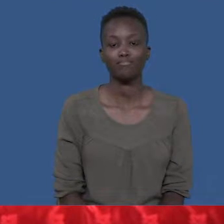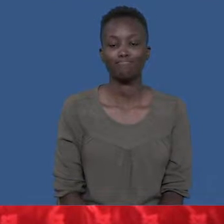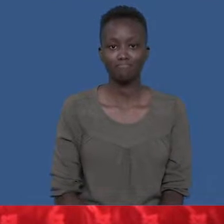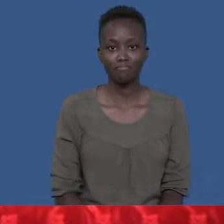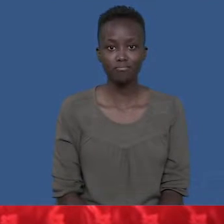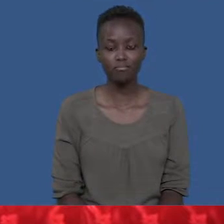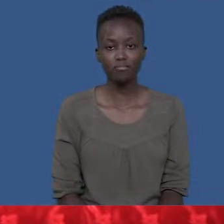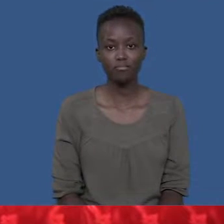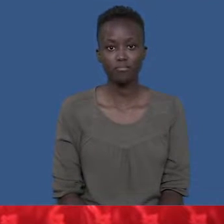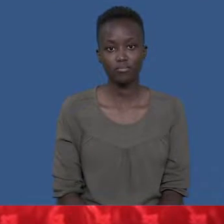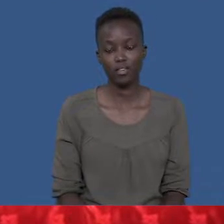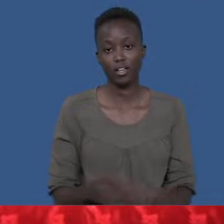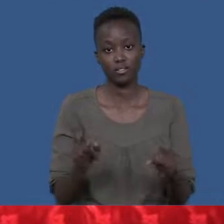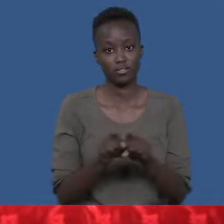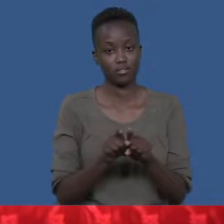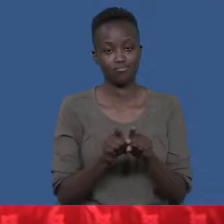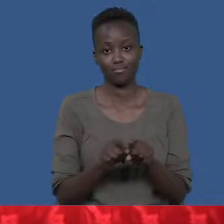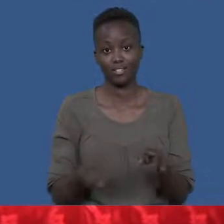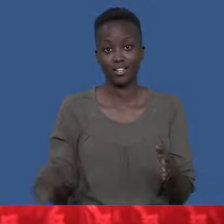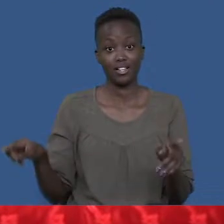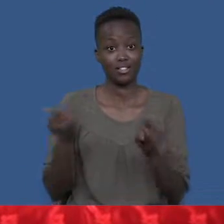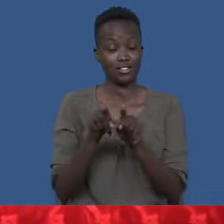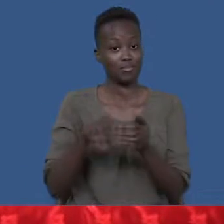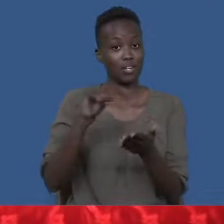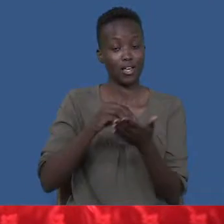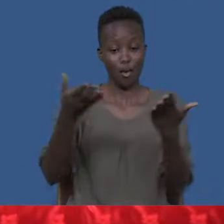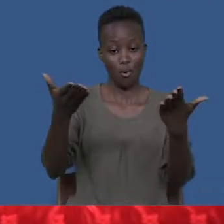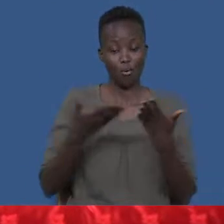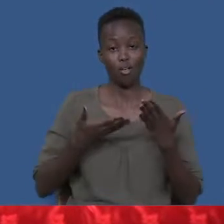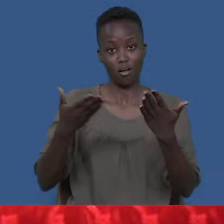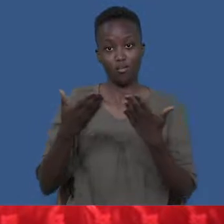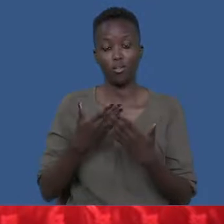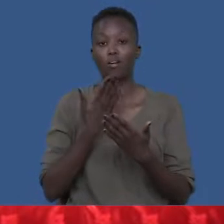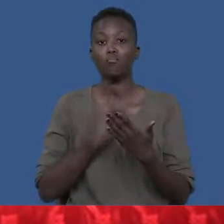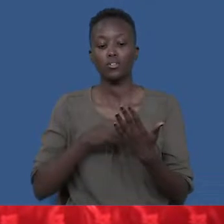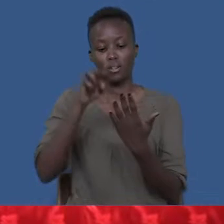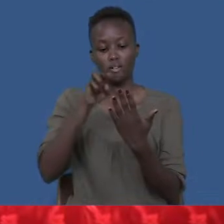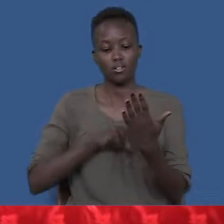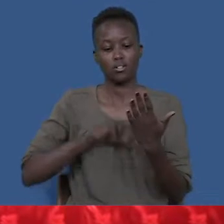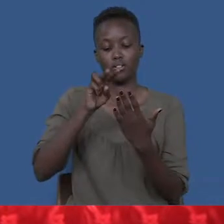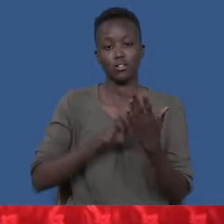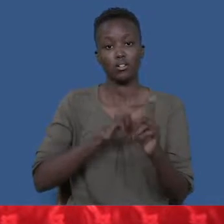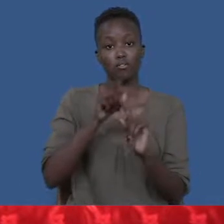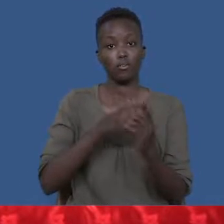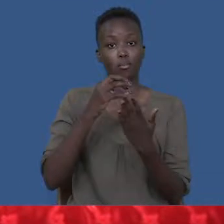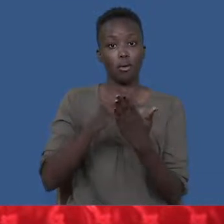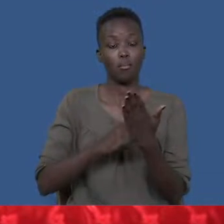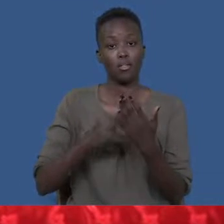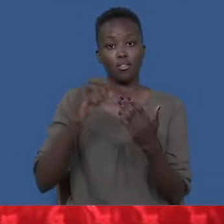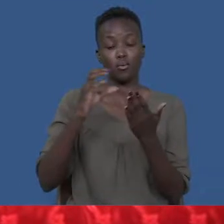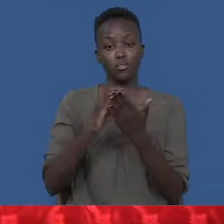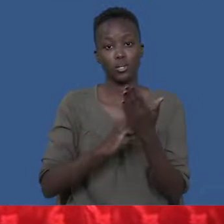Beloved, as I said, a very warm welcome to you. I'd love us to read from Matthew chapter 26, verse 3